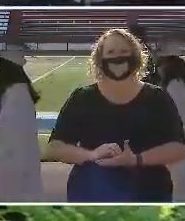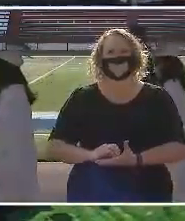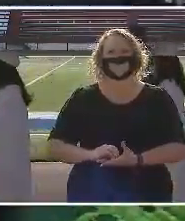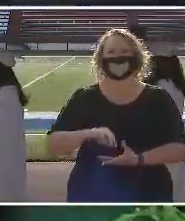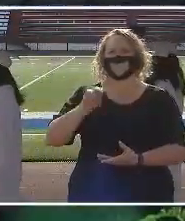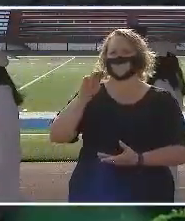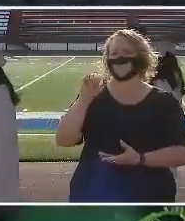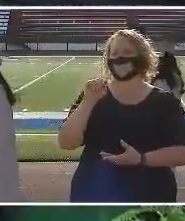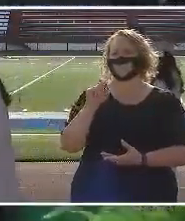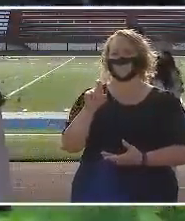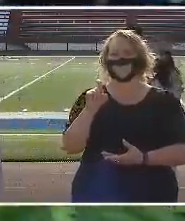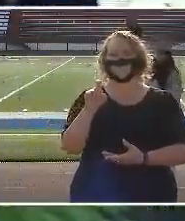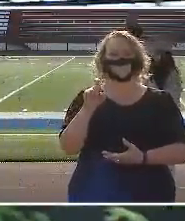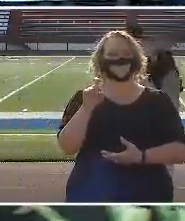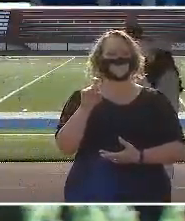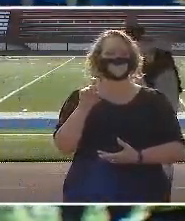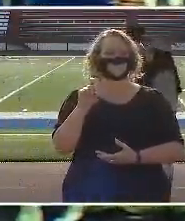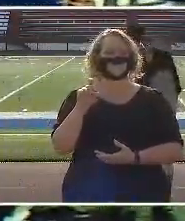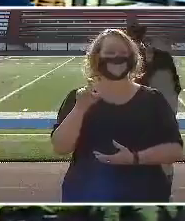Max Torres.